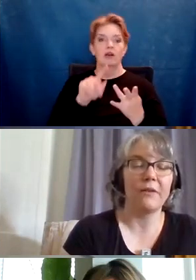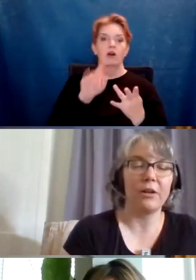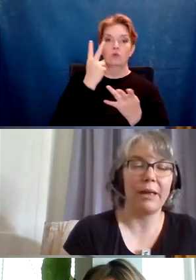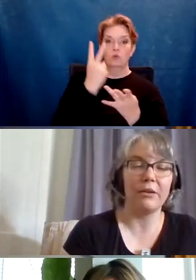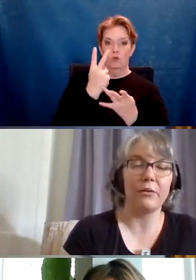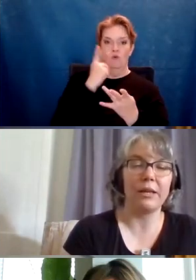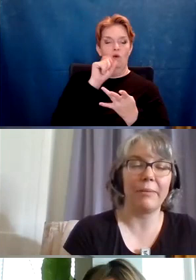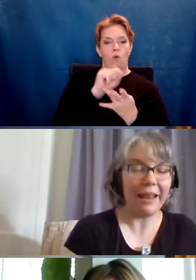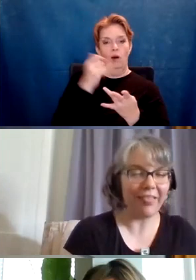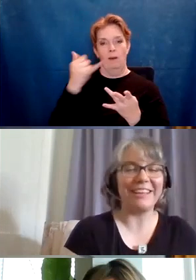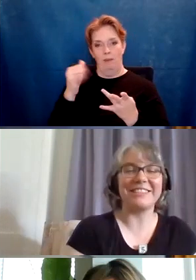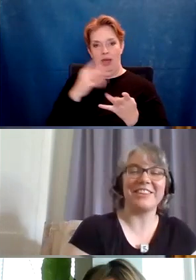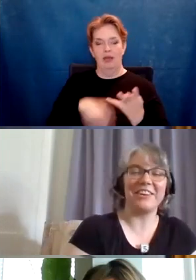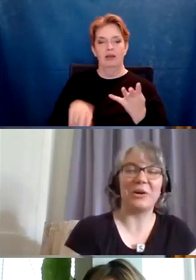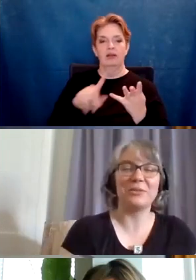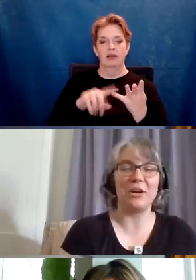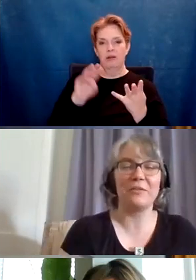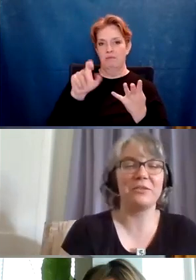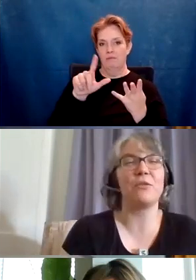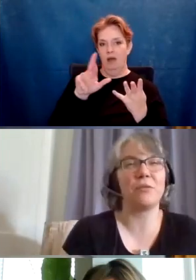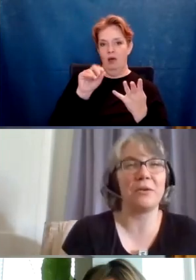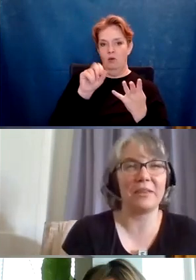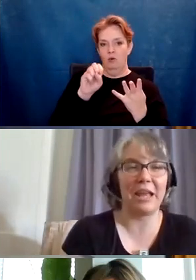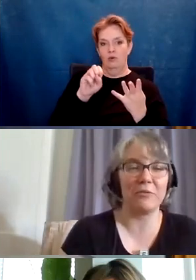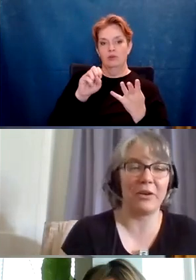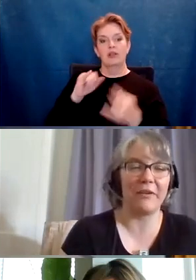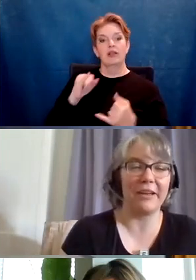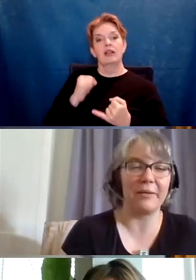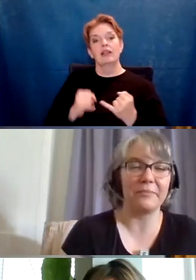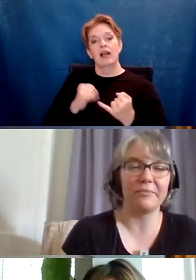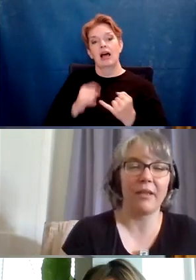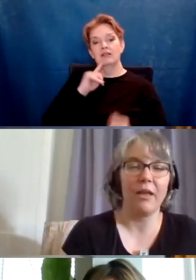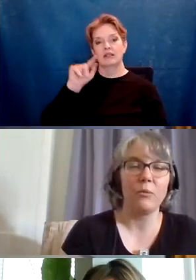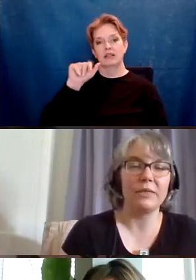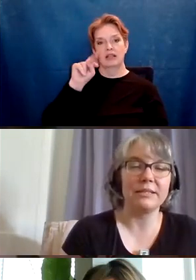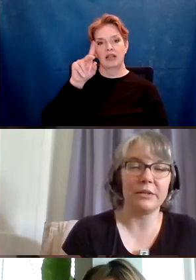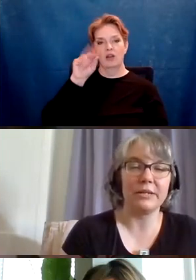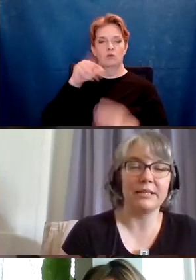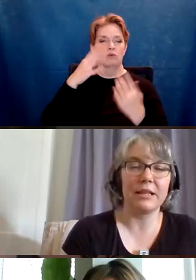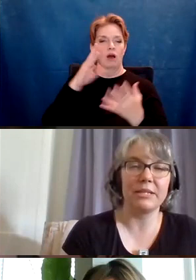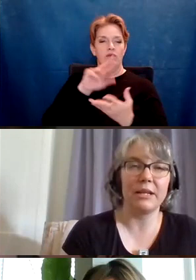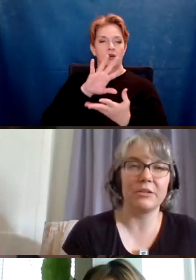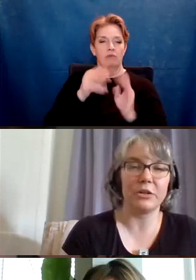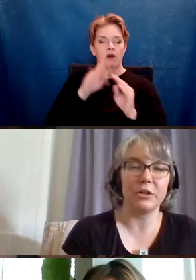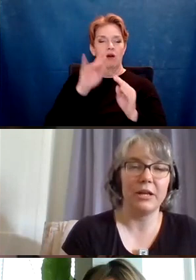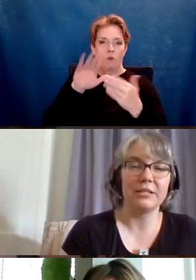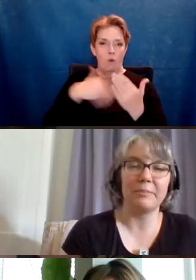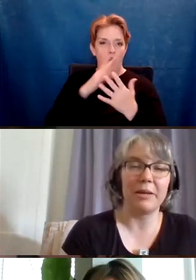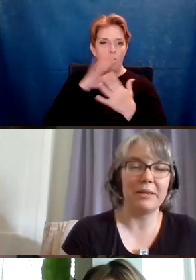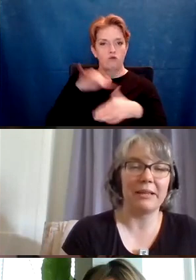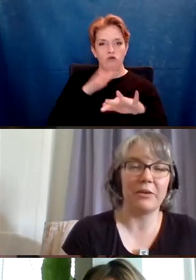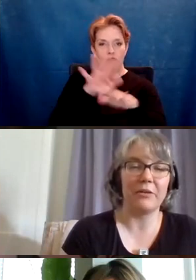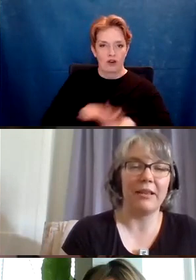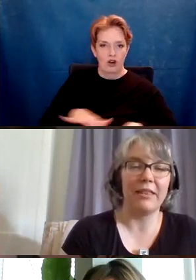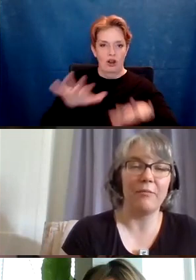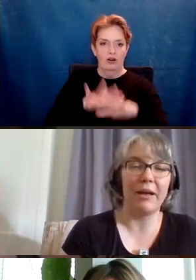The final panel is the Tondo, which offers an overview of the Cane River area. With this series, Clementine Hunter, despite